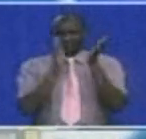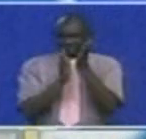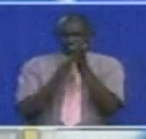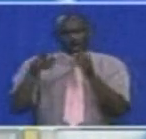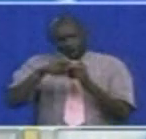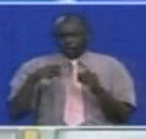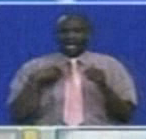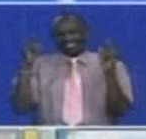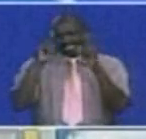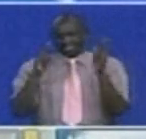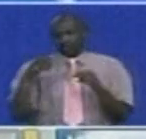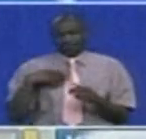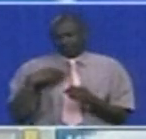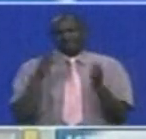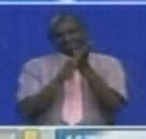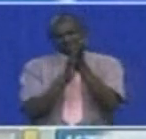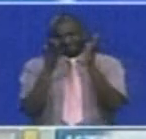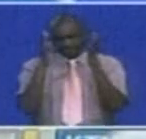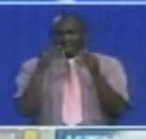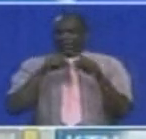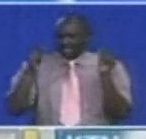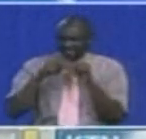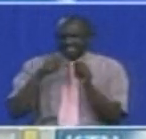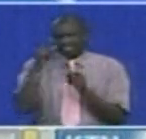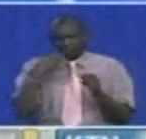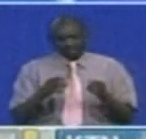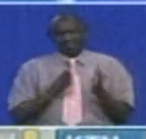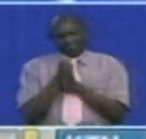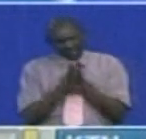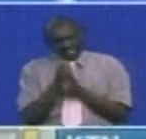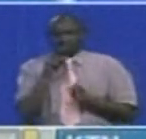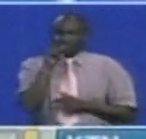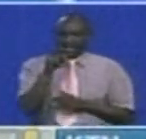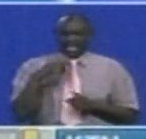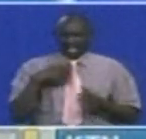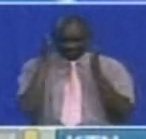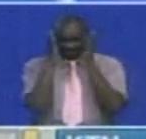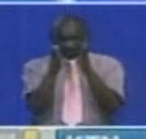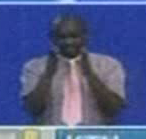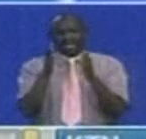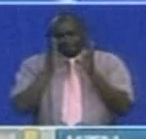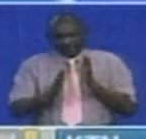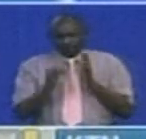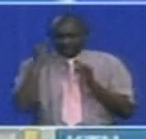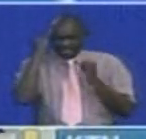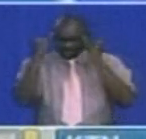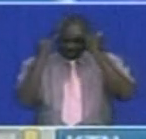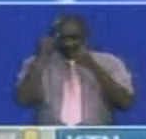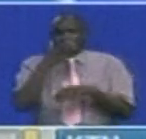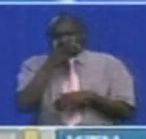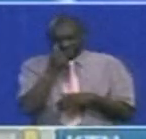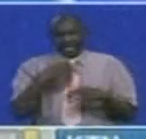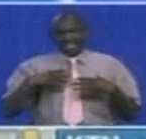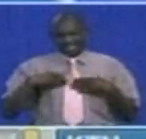and international scene. The messages praised her dedication, passion, and her personal initiative to better healthcare services for women